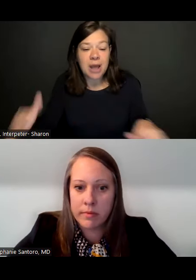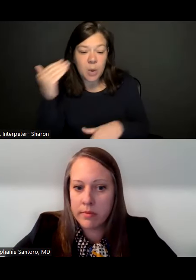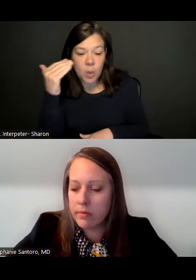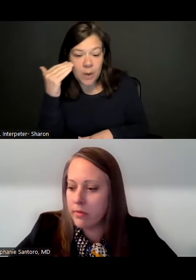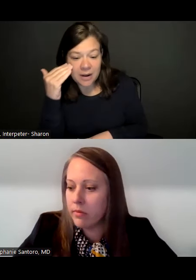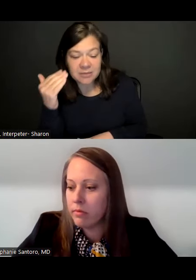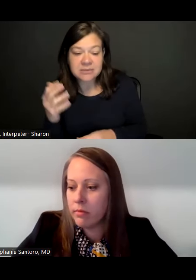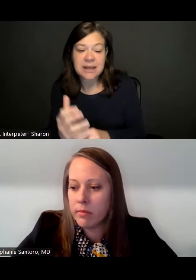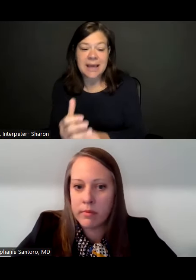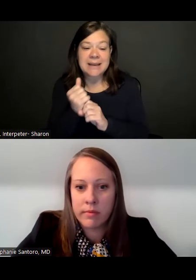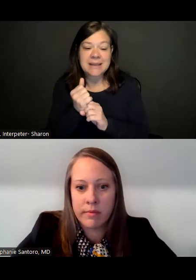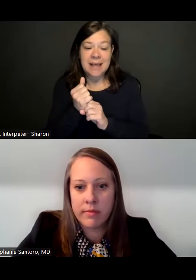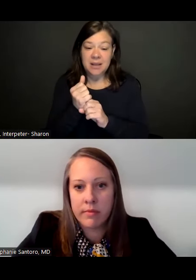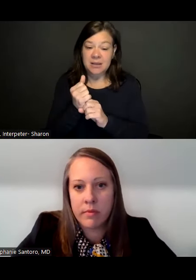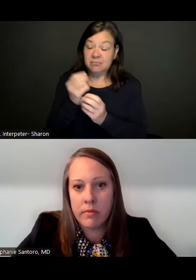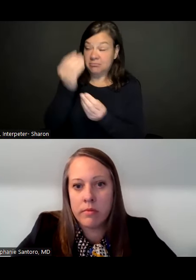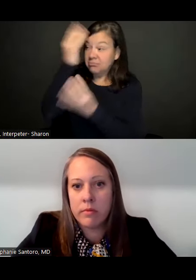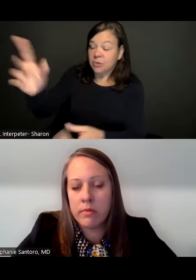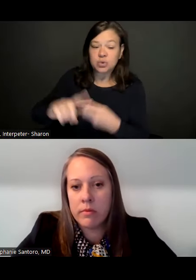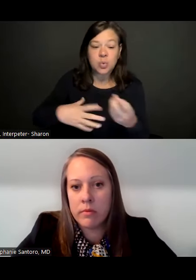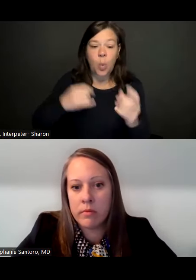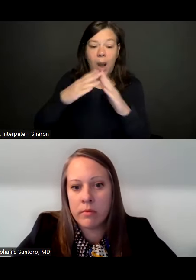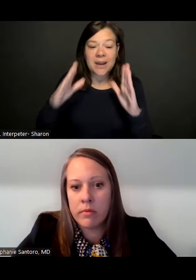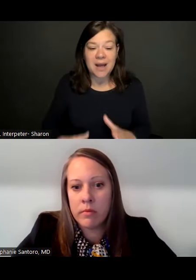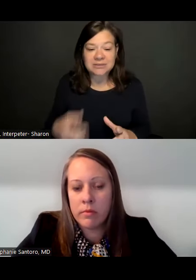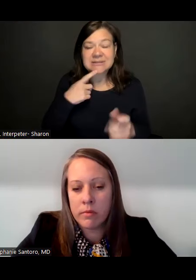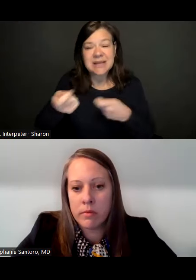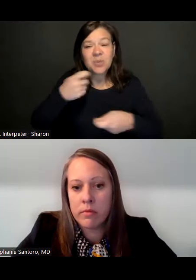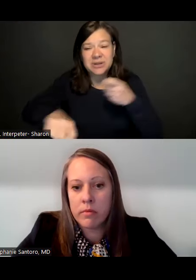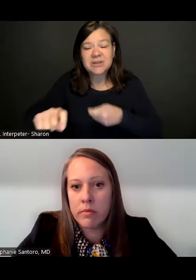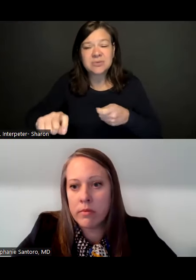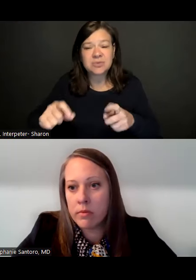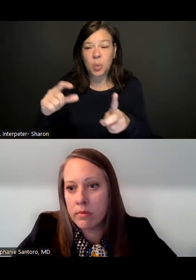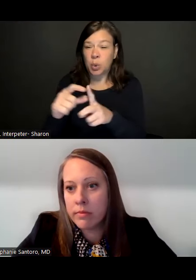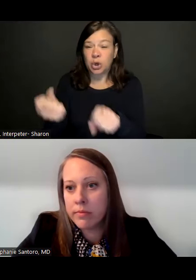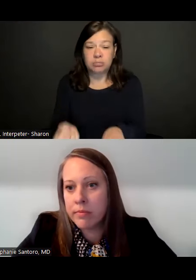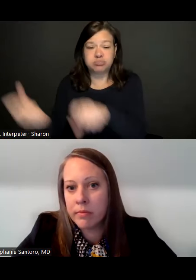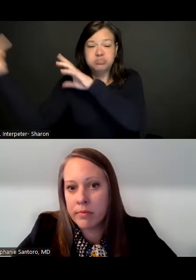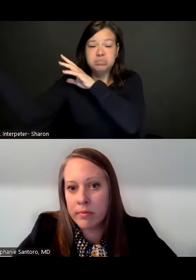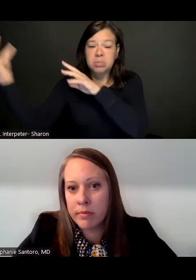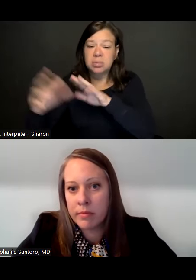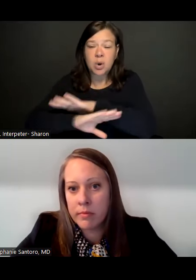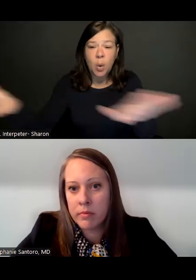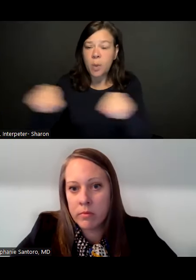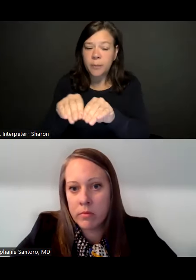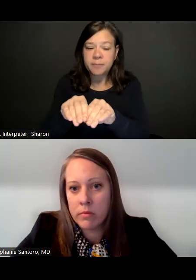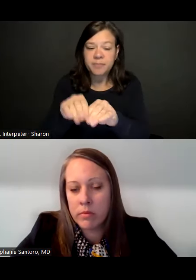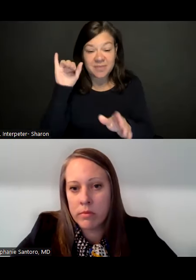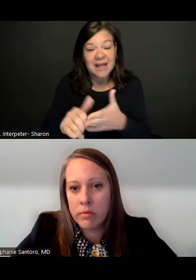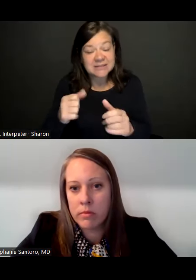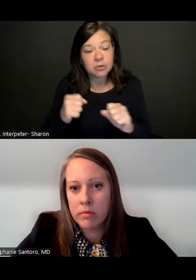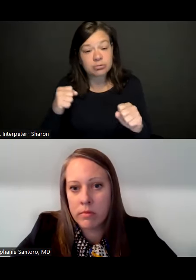getting up to the White House and saying, we need this term abolished globally. That's how